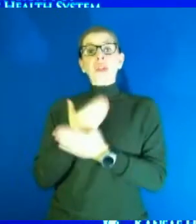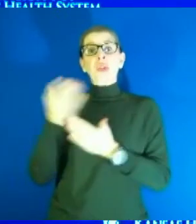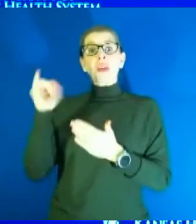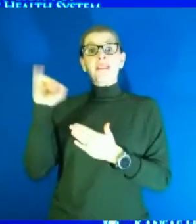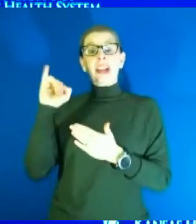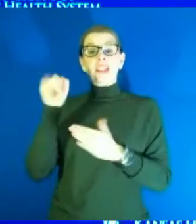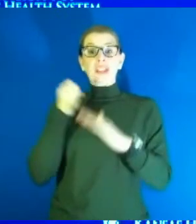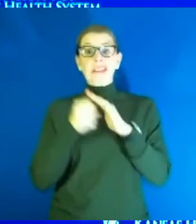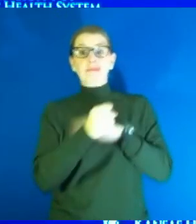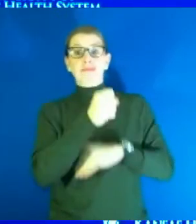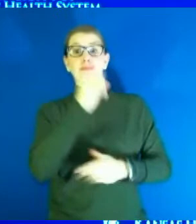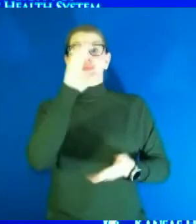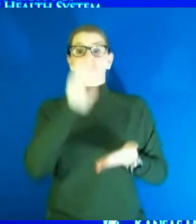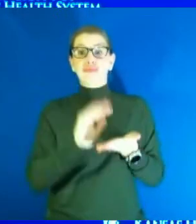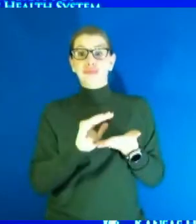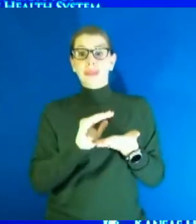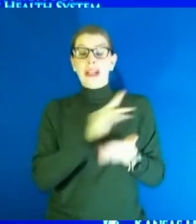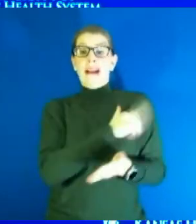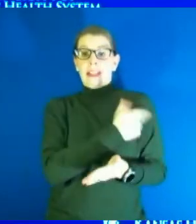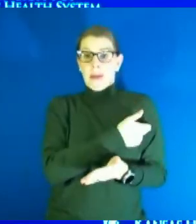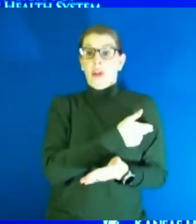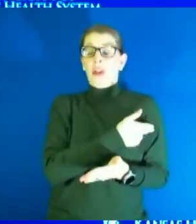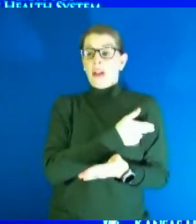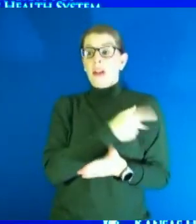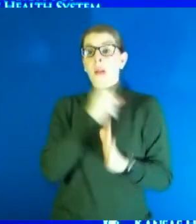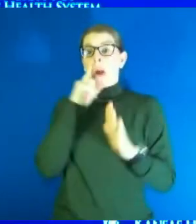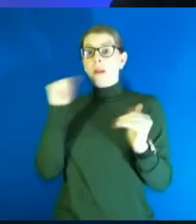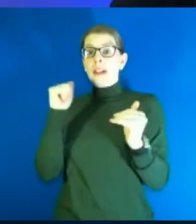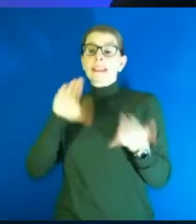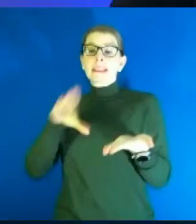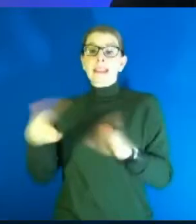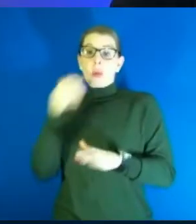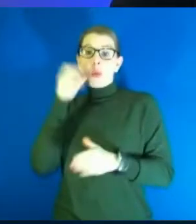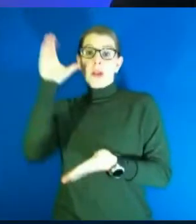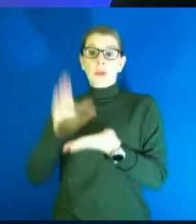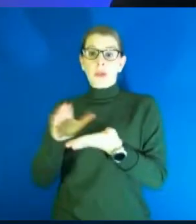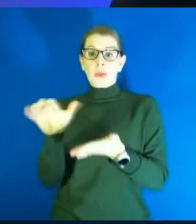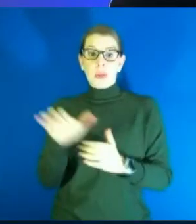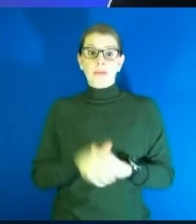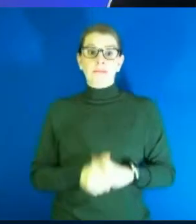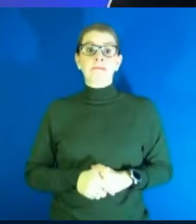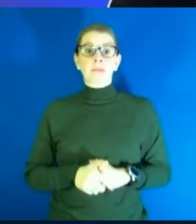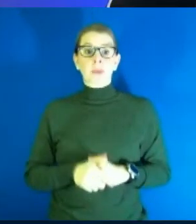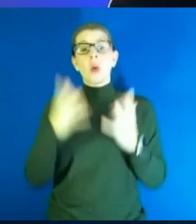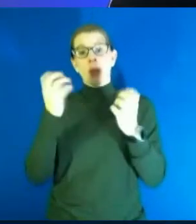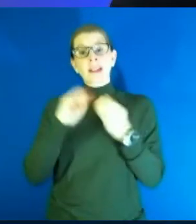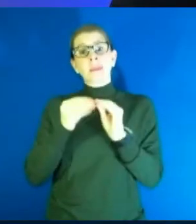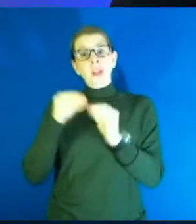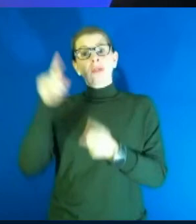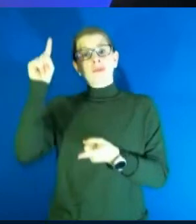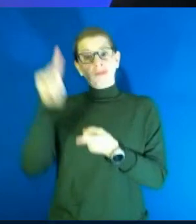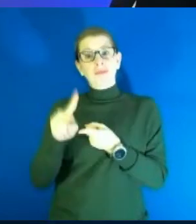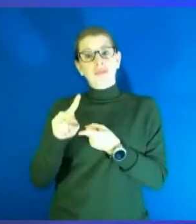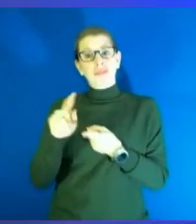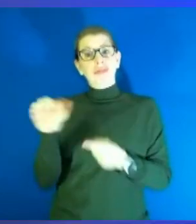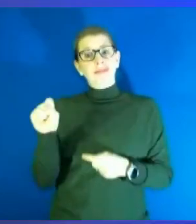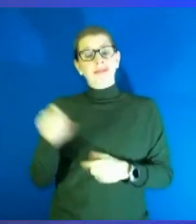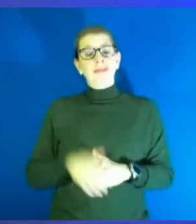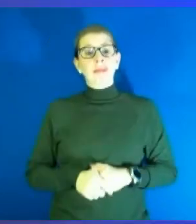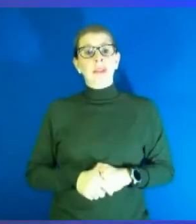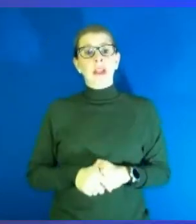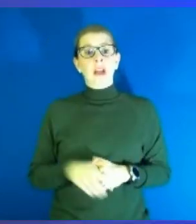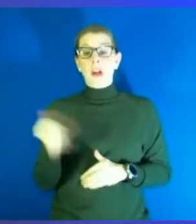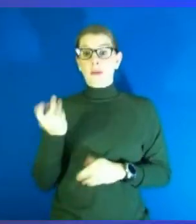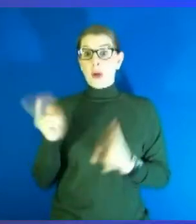hospital, overall our deaths will decrease as well. We look forward to seeing that number go down. Dr. Hawkinson, thanks for that. While it appears fewer people